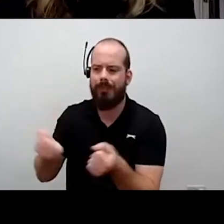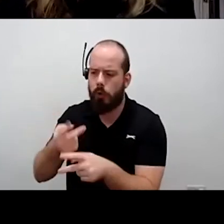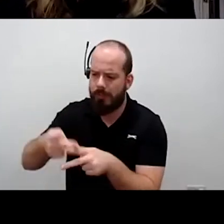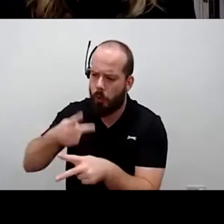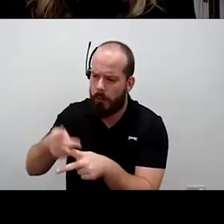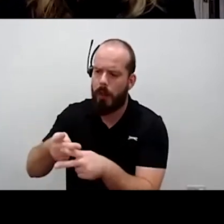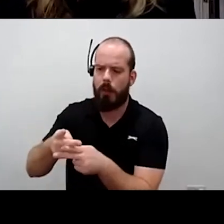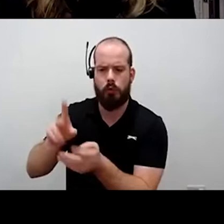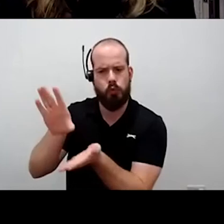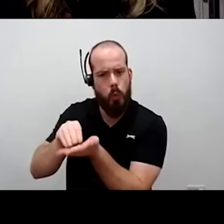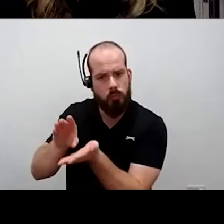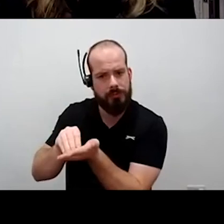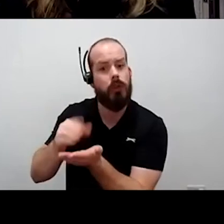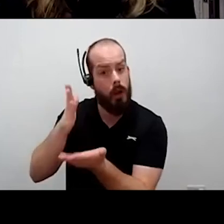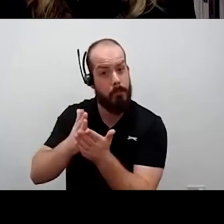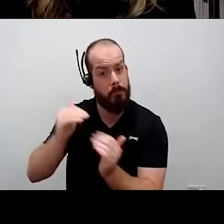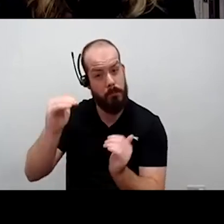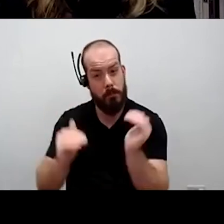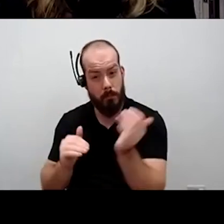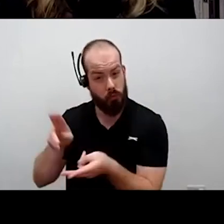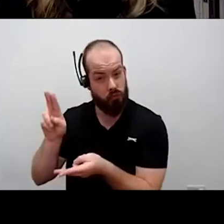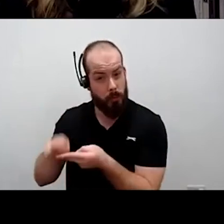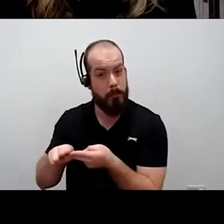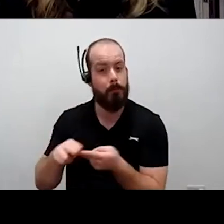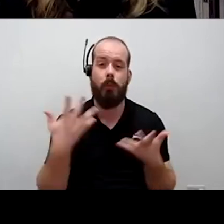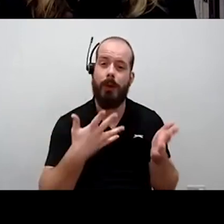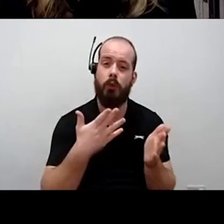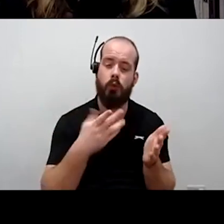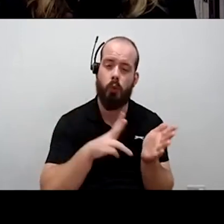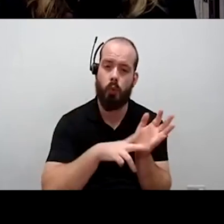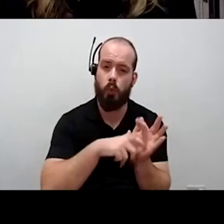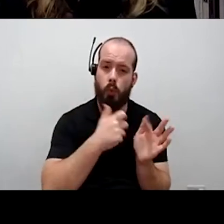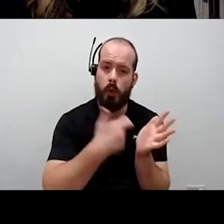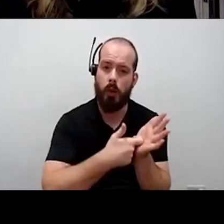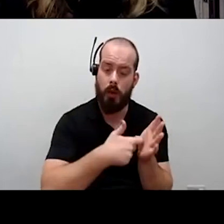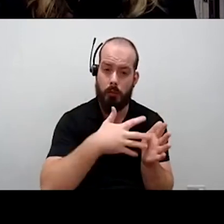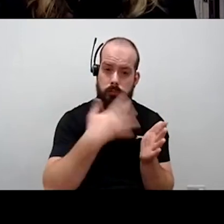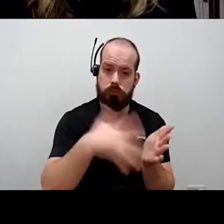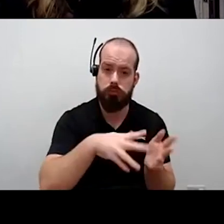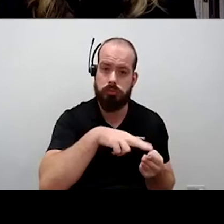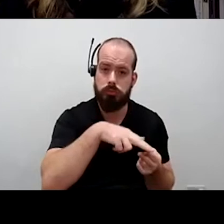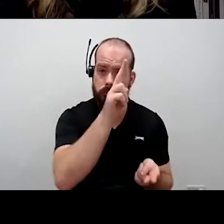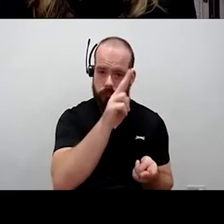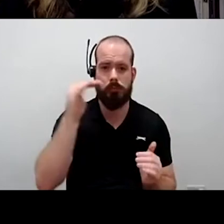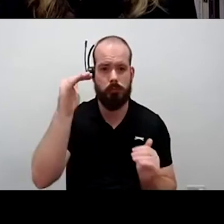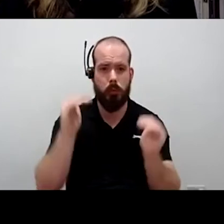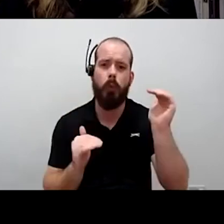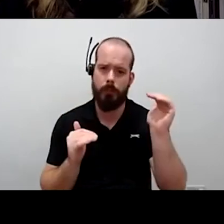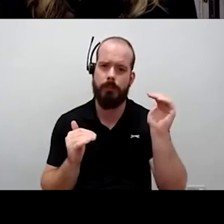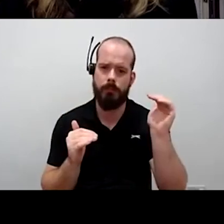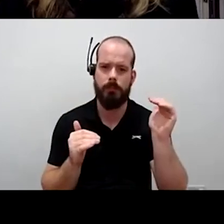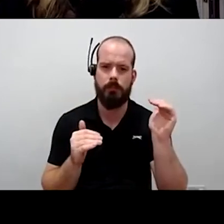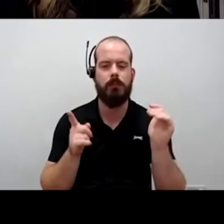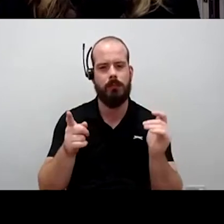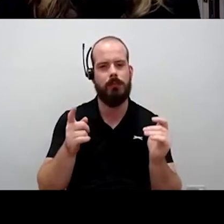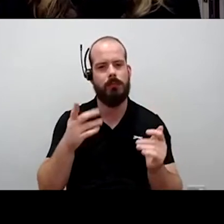intermittency, are massively cheaper than nuclear, according to the government's figures. It didn't publish them in the white paper because it's been so taken aback. It's like the cartoon figure